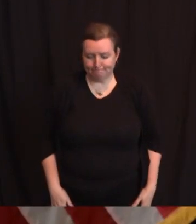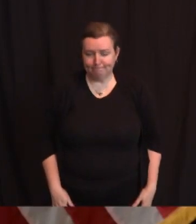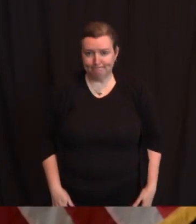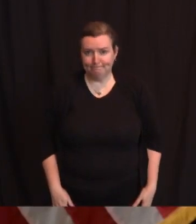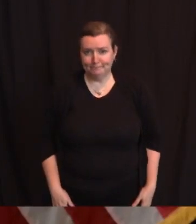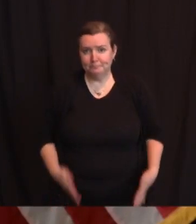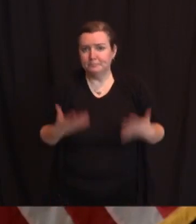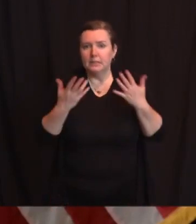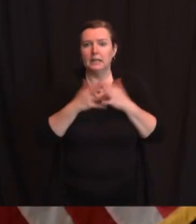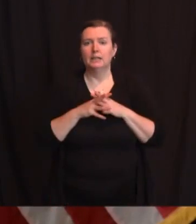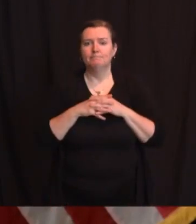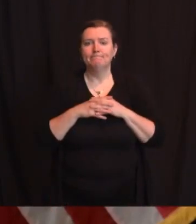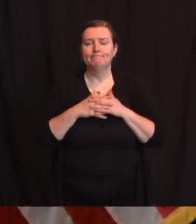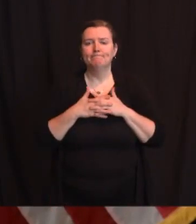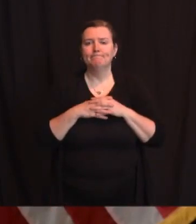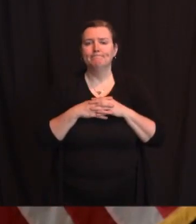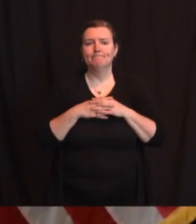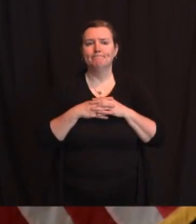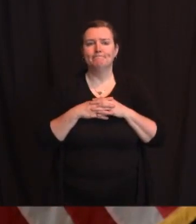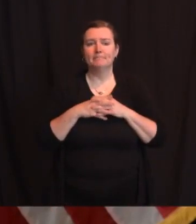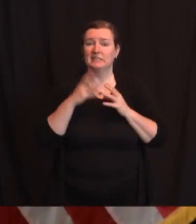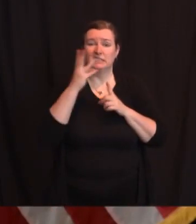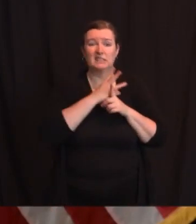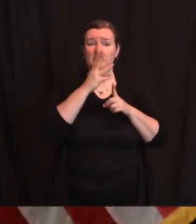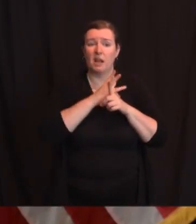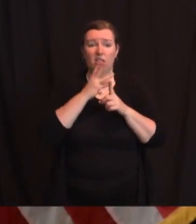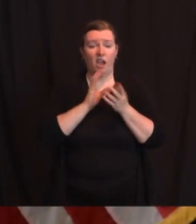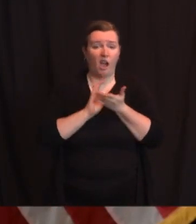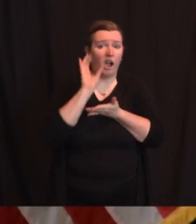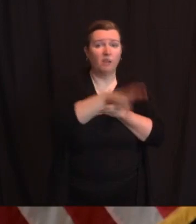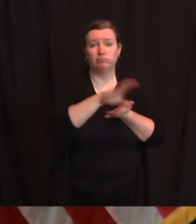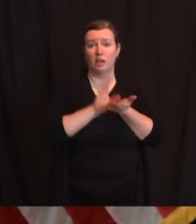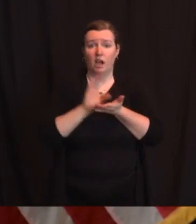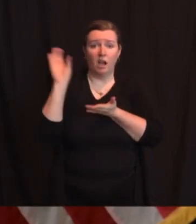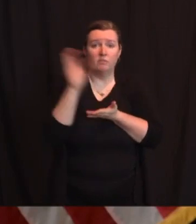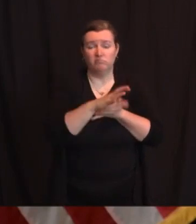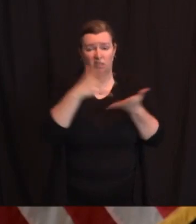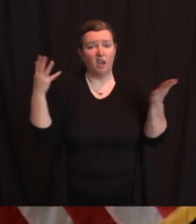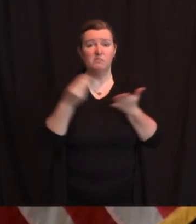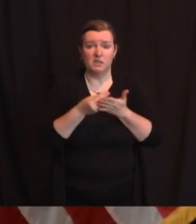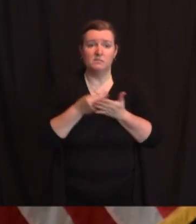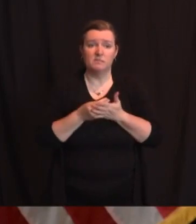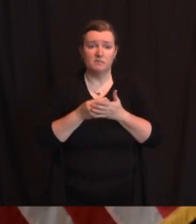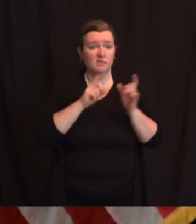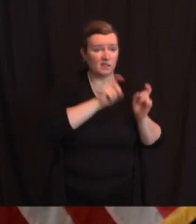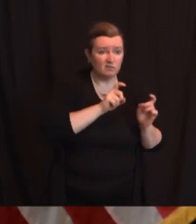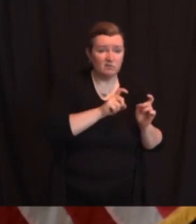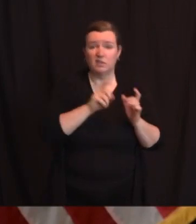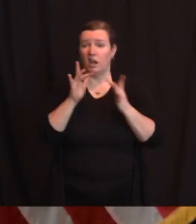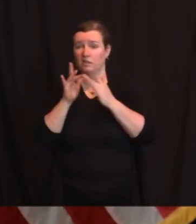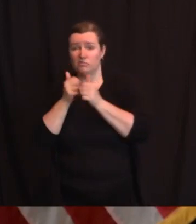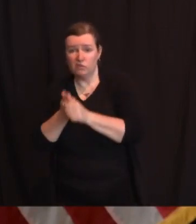every 6 months to do both the testing and the tracing that we're talking about. Is that fair?